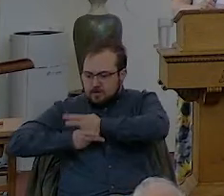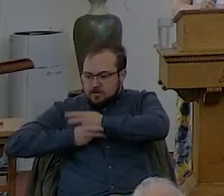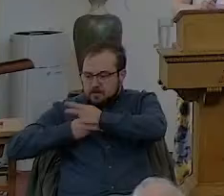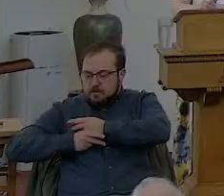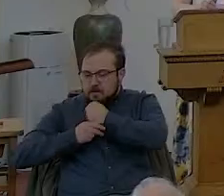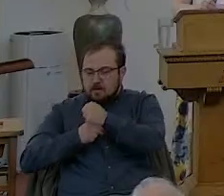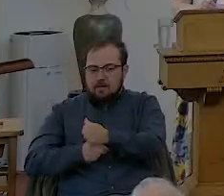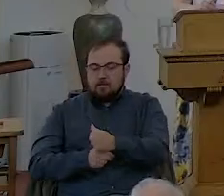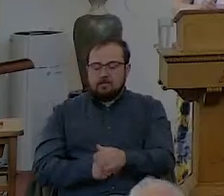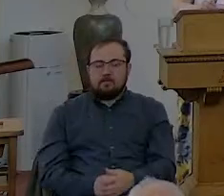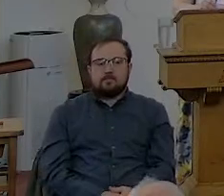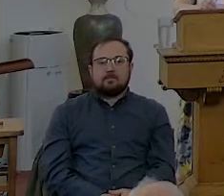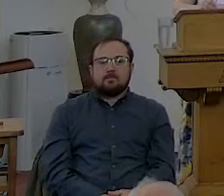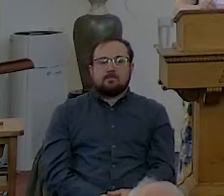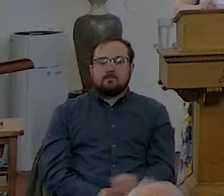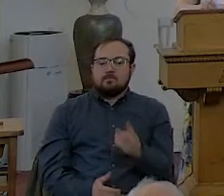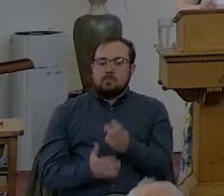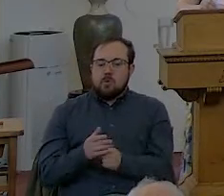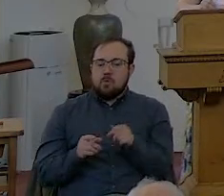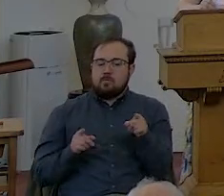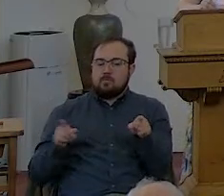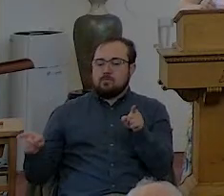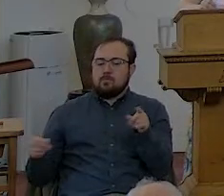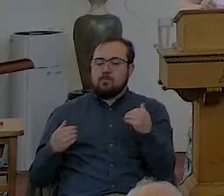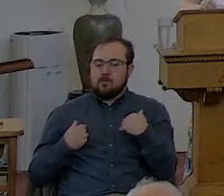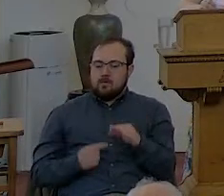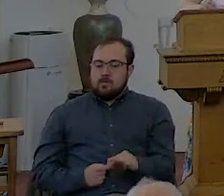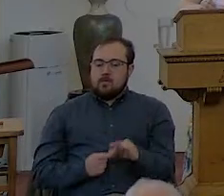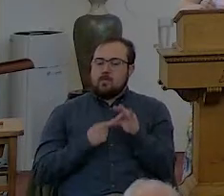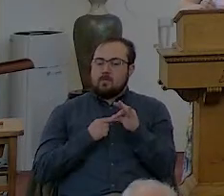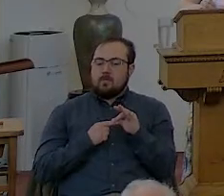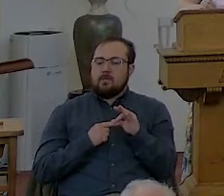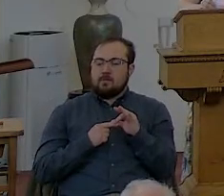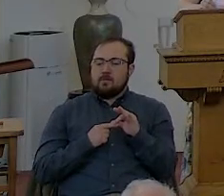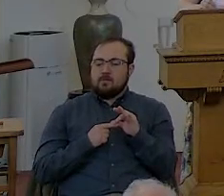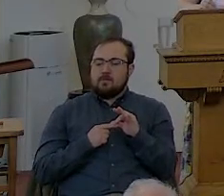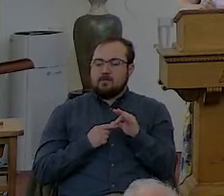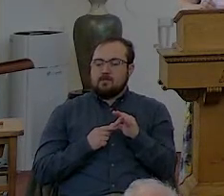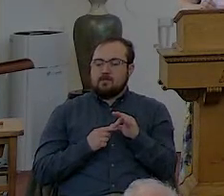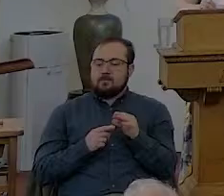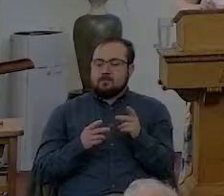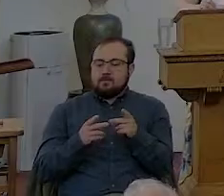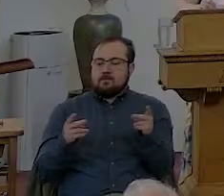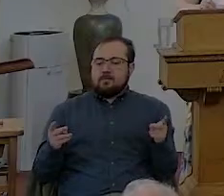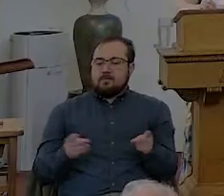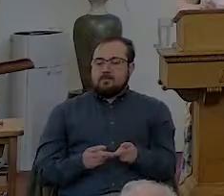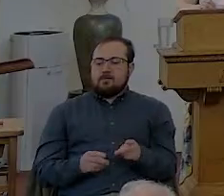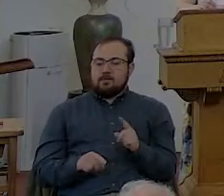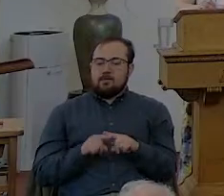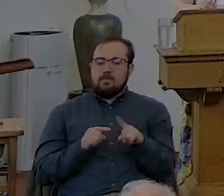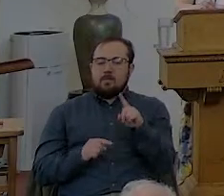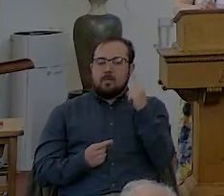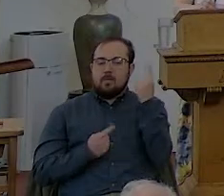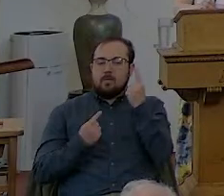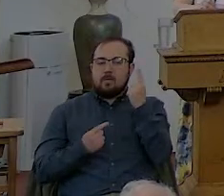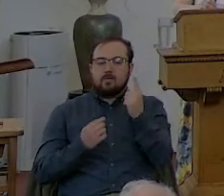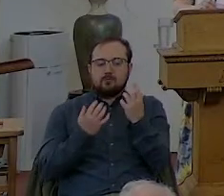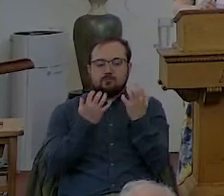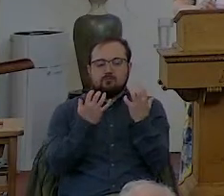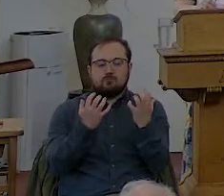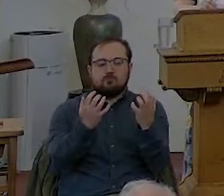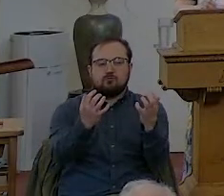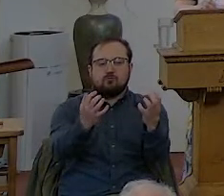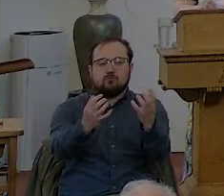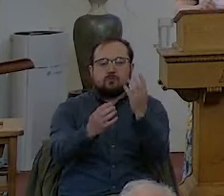Both have their place, but I wonder if the field of wildflowers is not